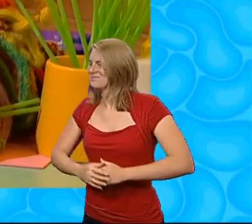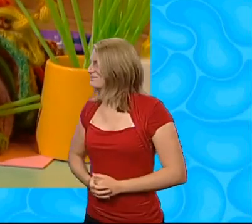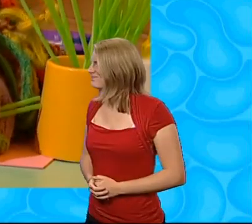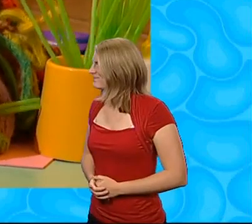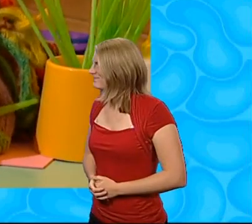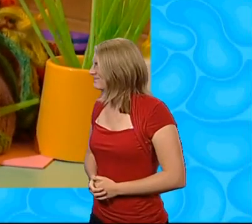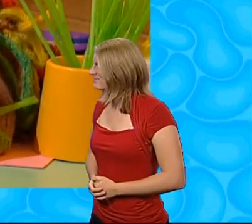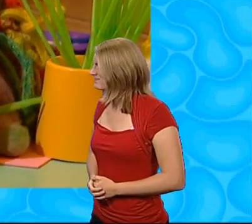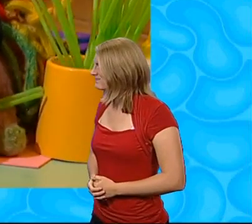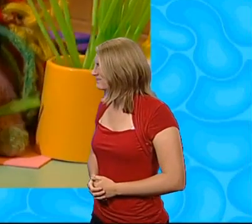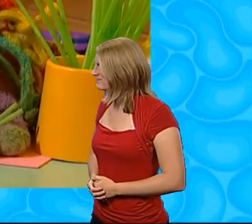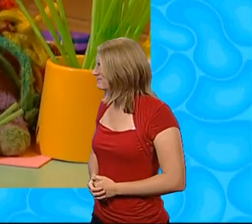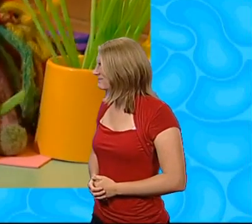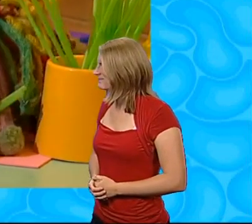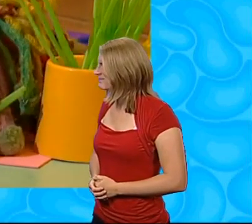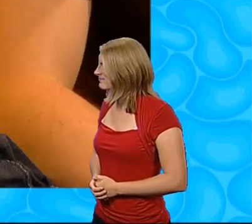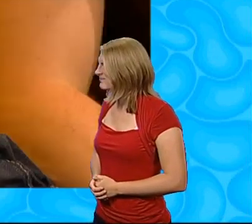Ready to doodle-doo.